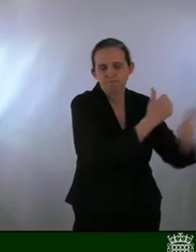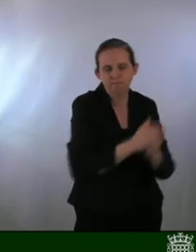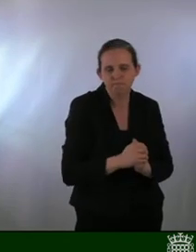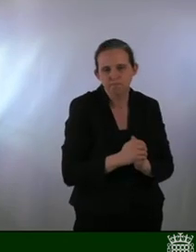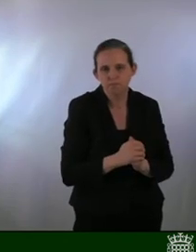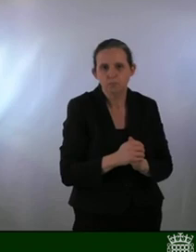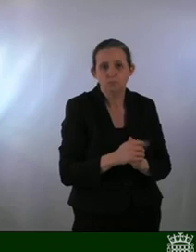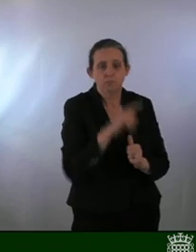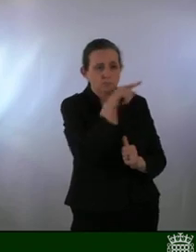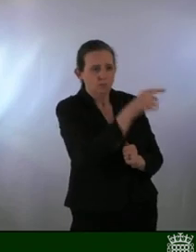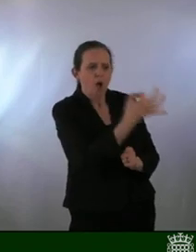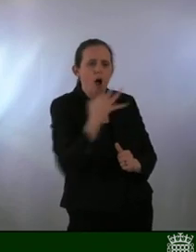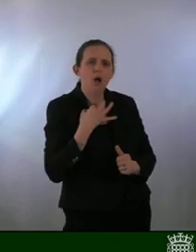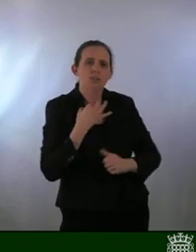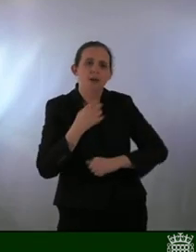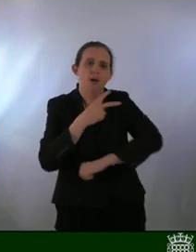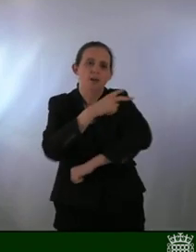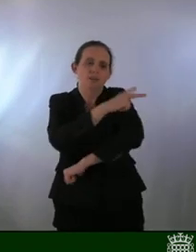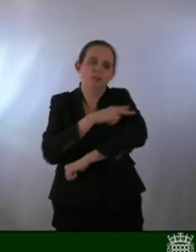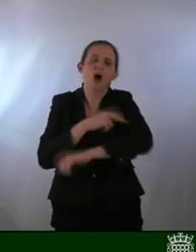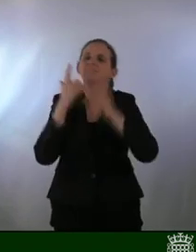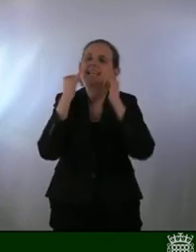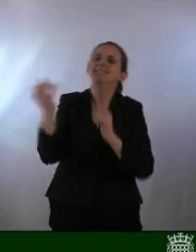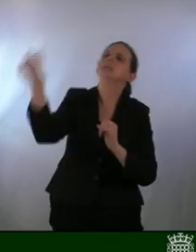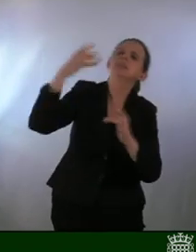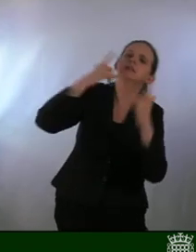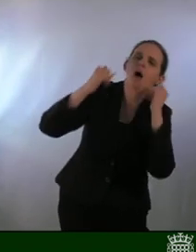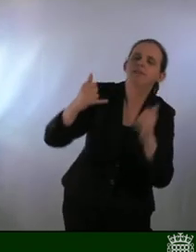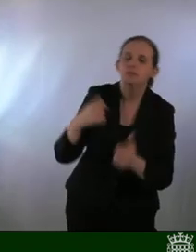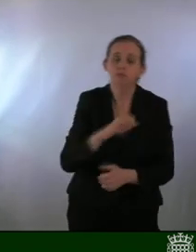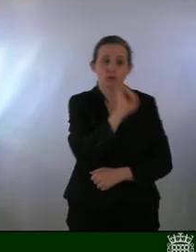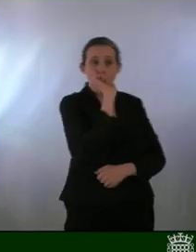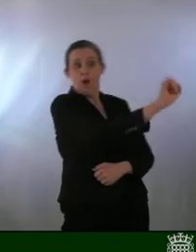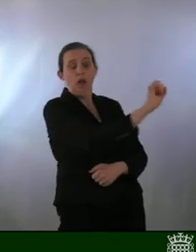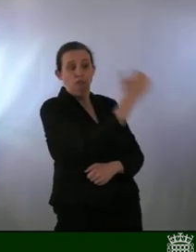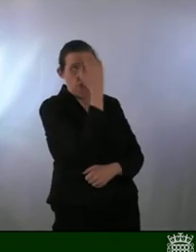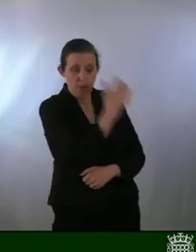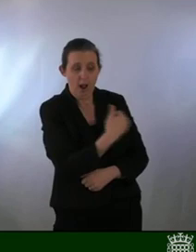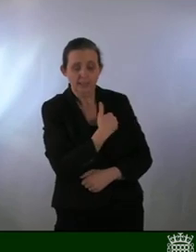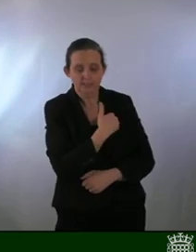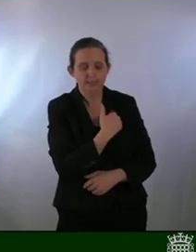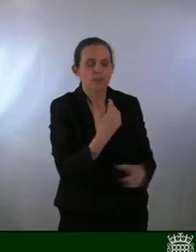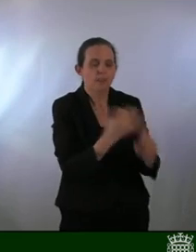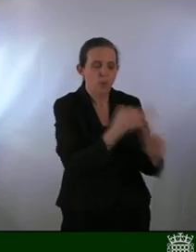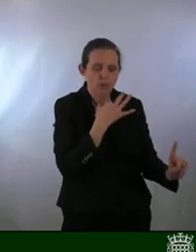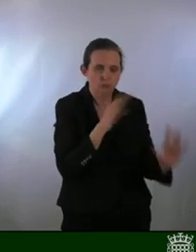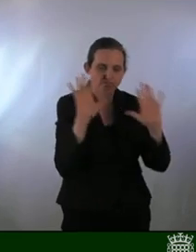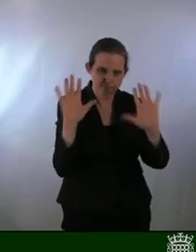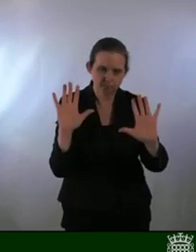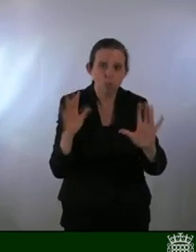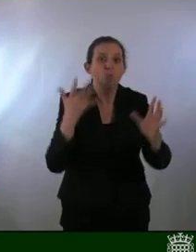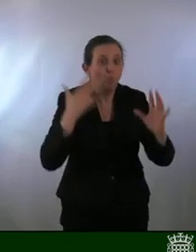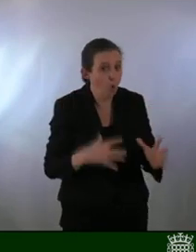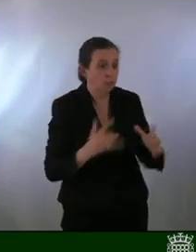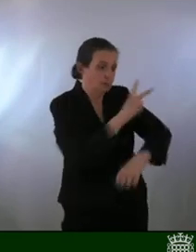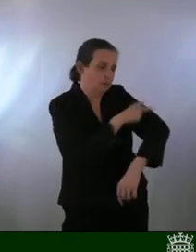She says staff testing from a sedentary position. She's right to remind me of that part of the question. Of course, we want as much staff